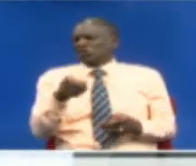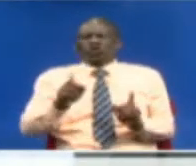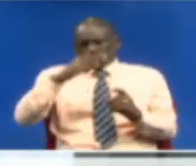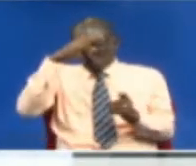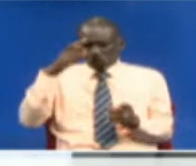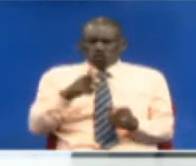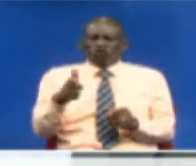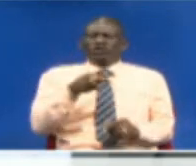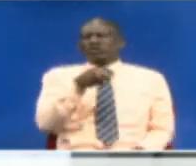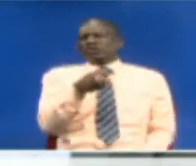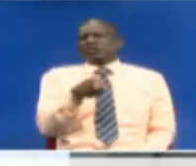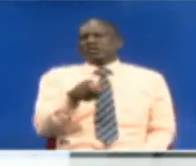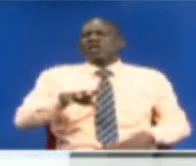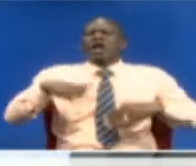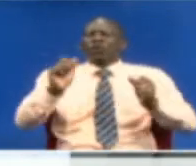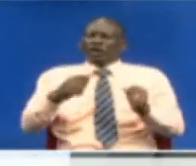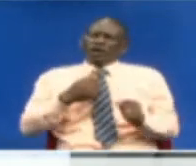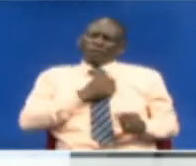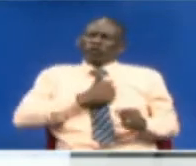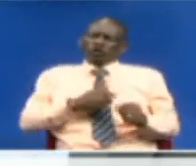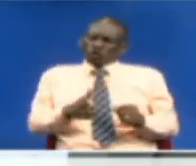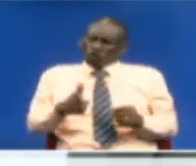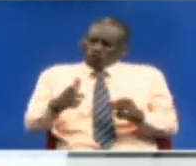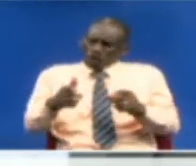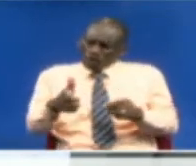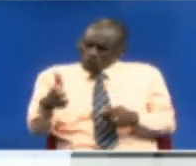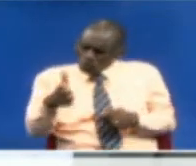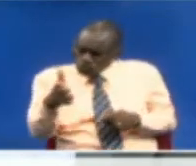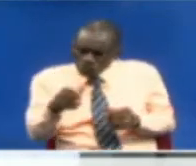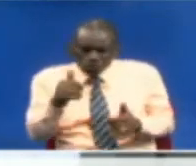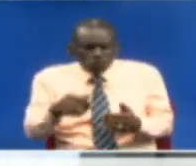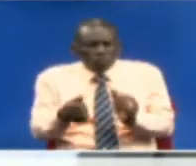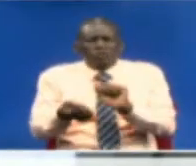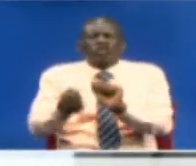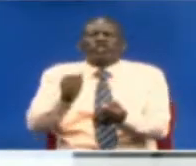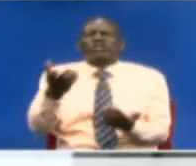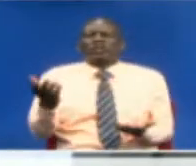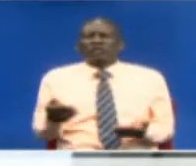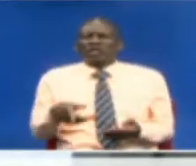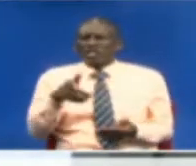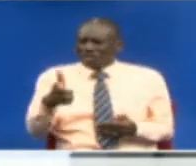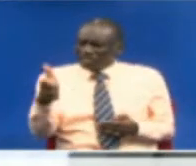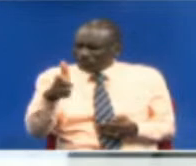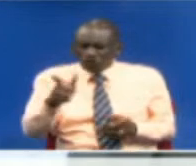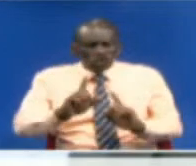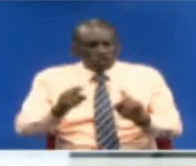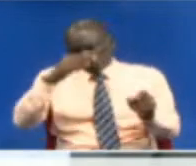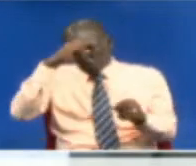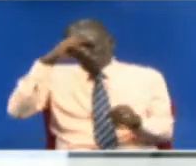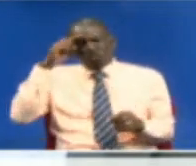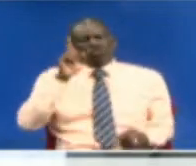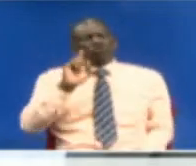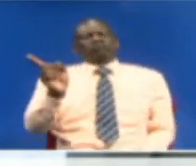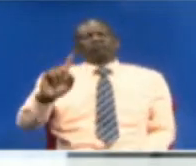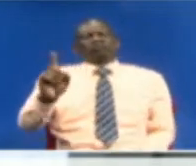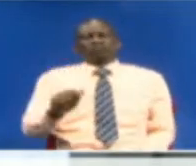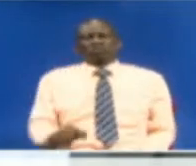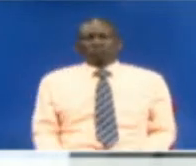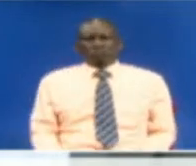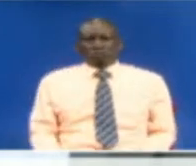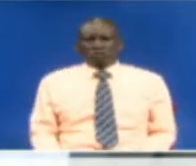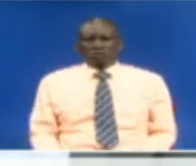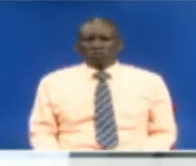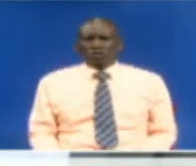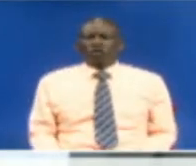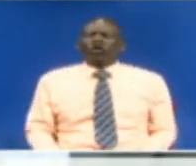be remorseful of a clip which has been played around with? This clip is not the original clip. Go